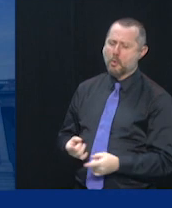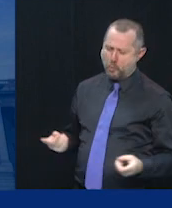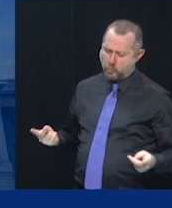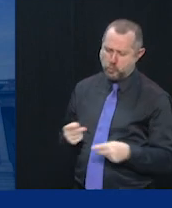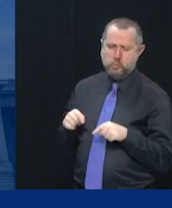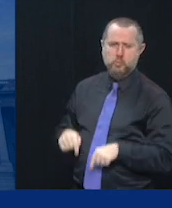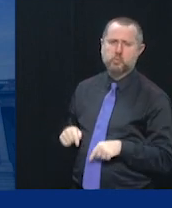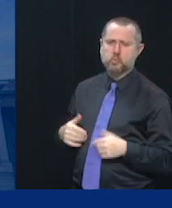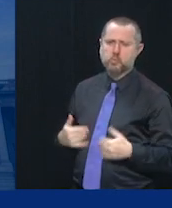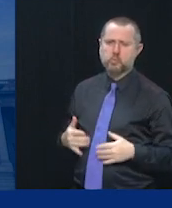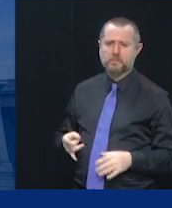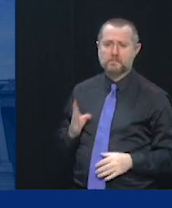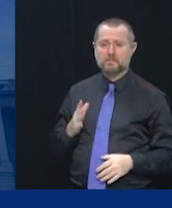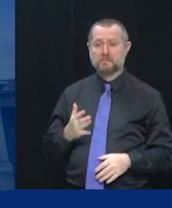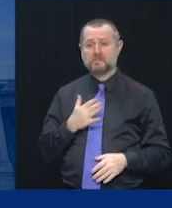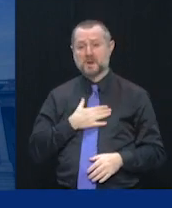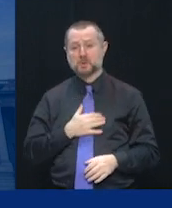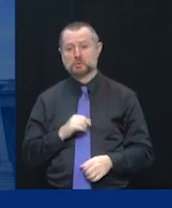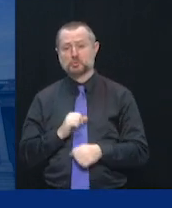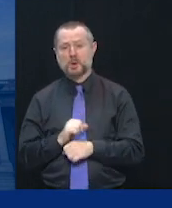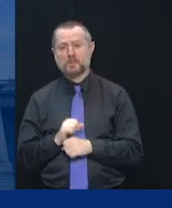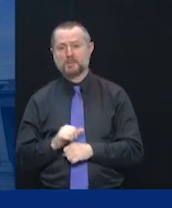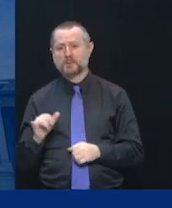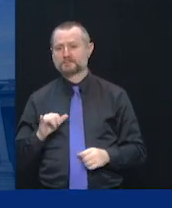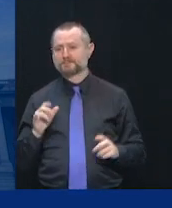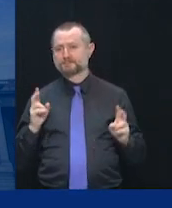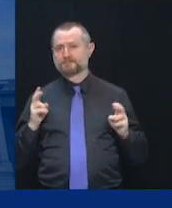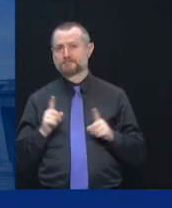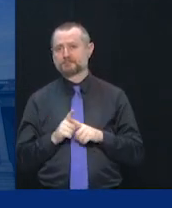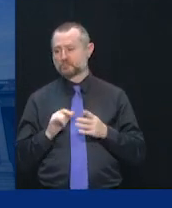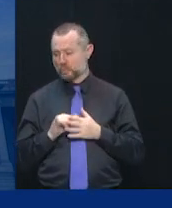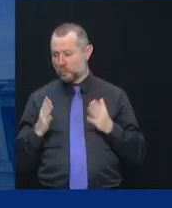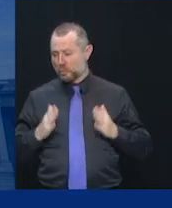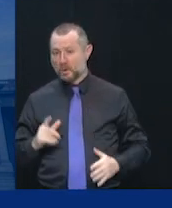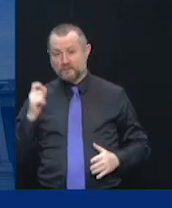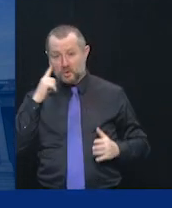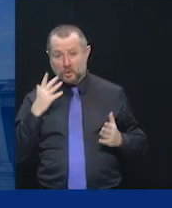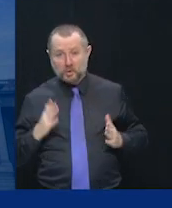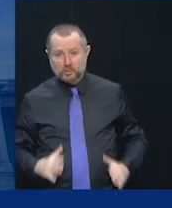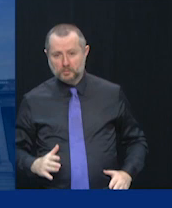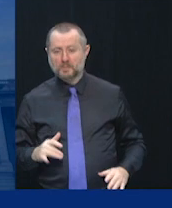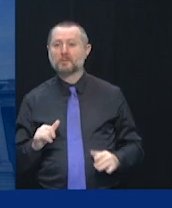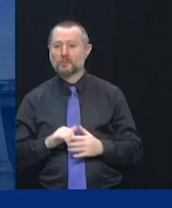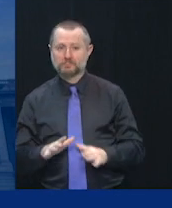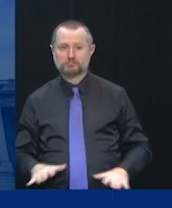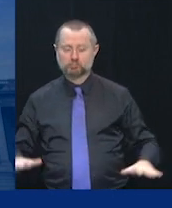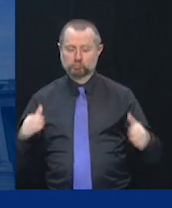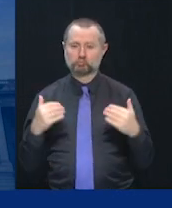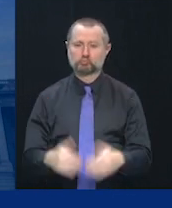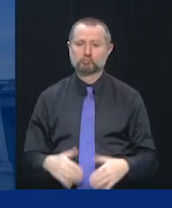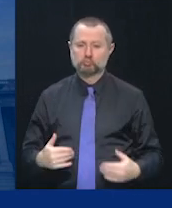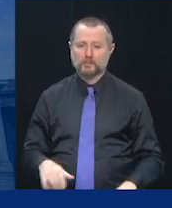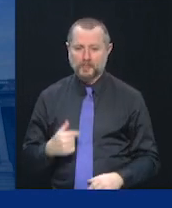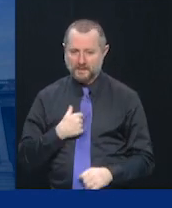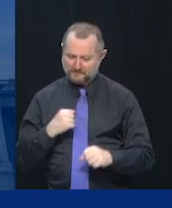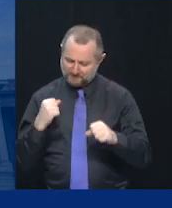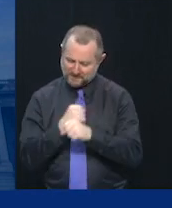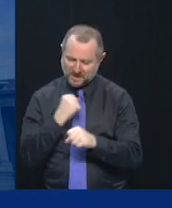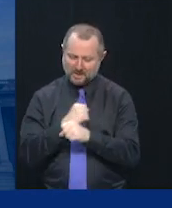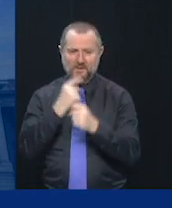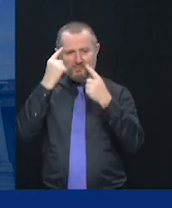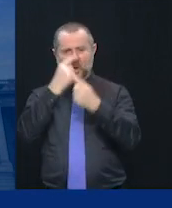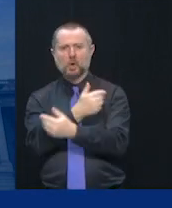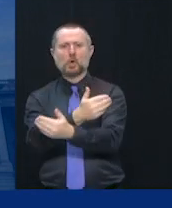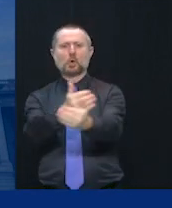as governor of New York is to represent the people of the state. I fight for the people of the state. That's what I